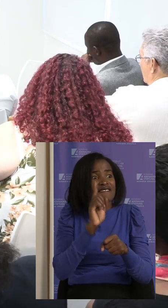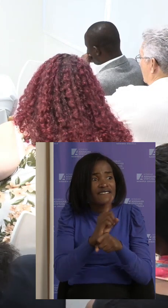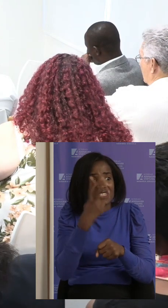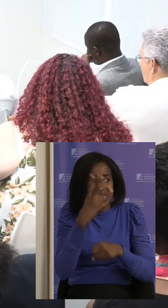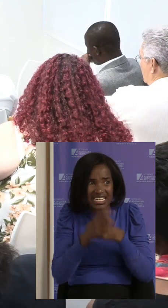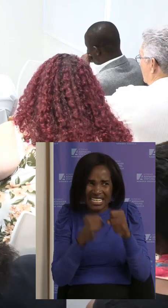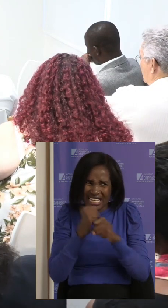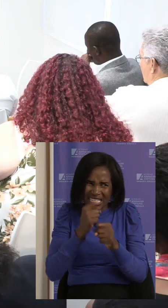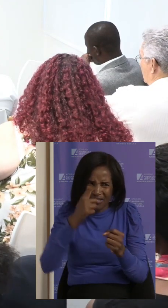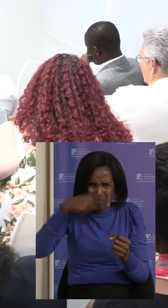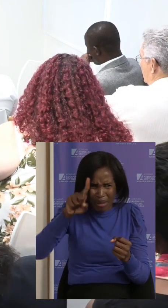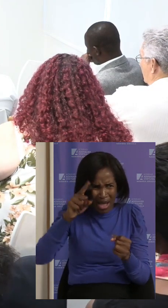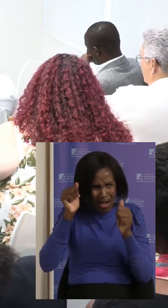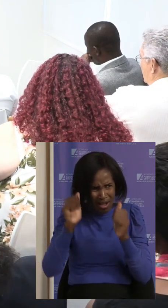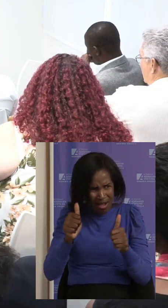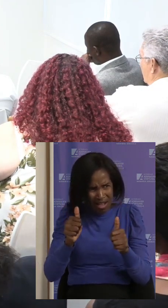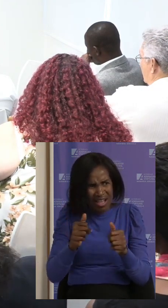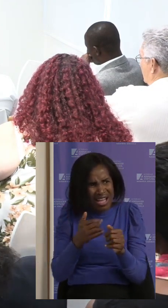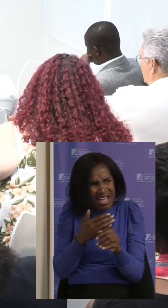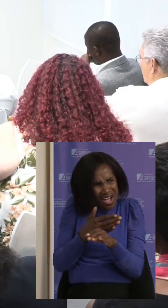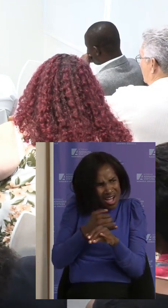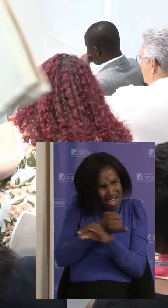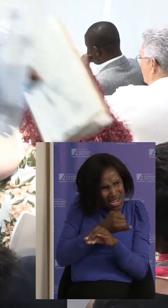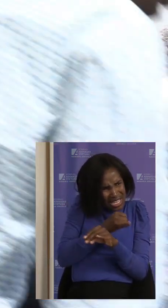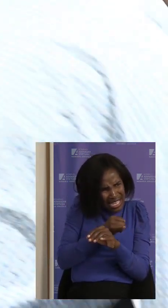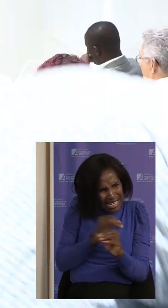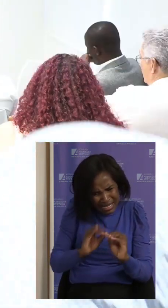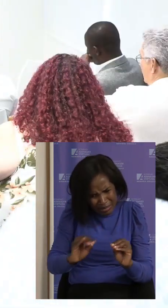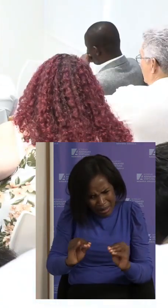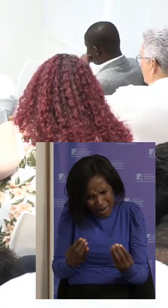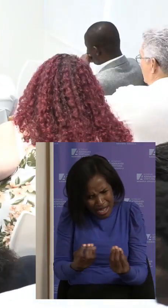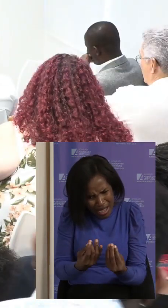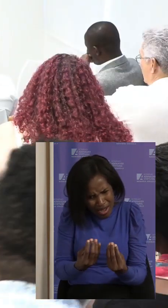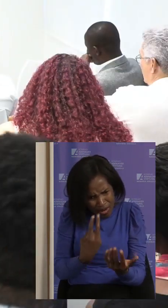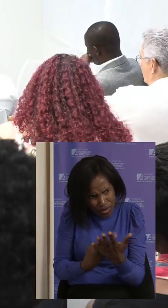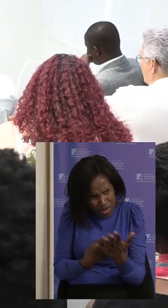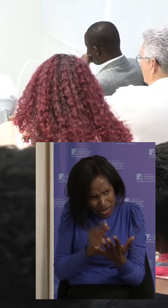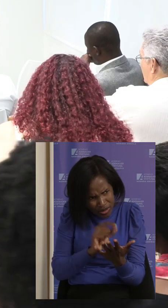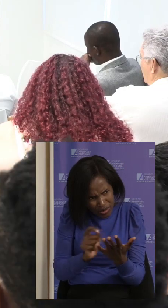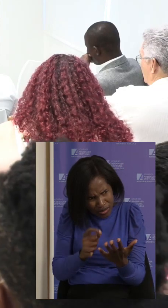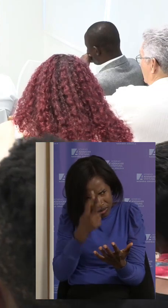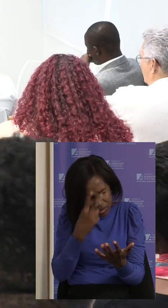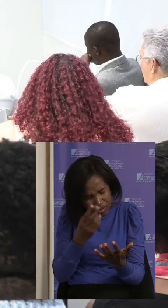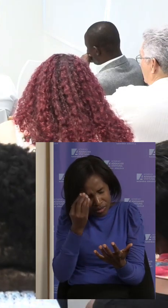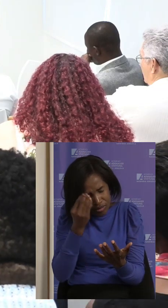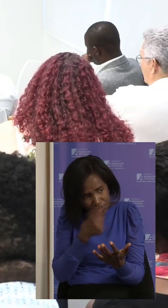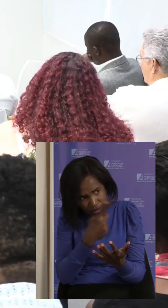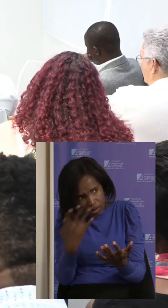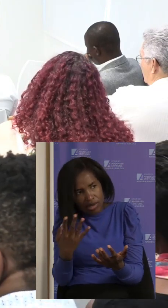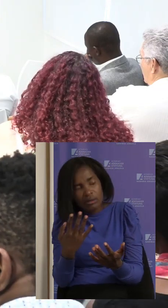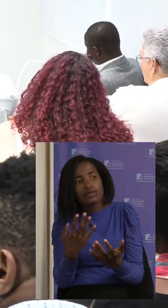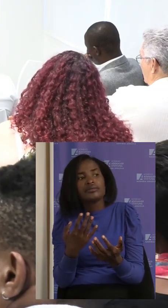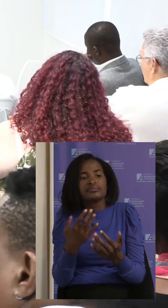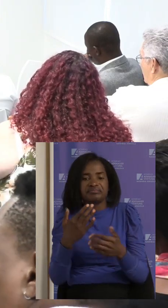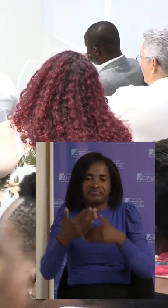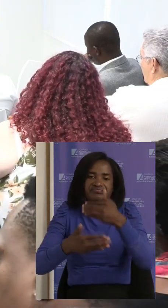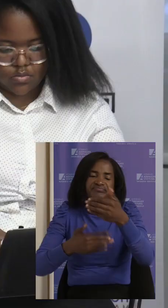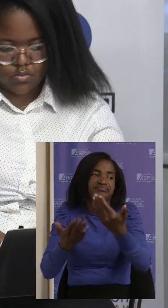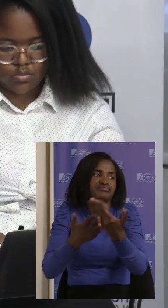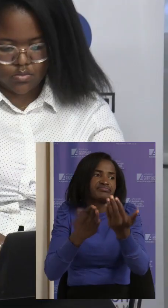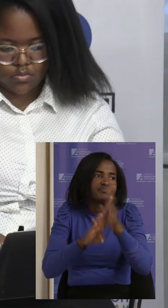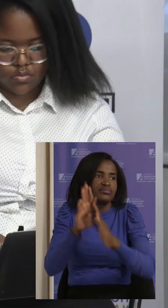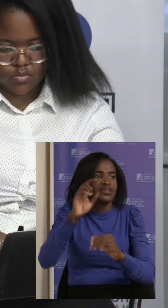the basics right, early literacy and numeracy, the rest should follow. But provided all